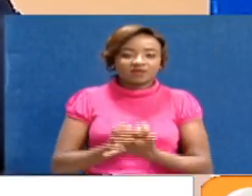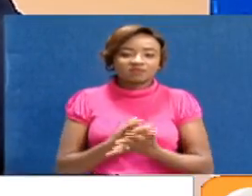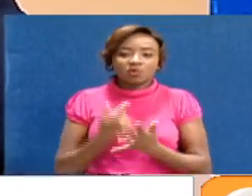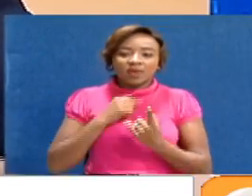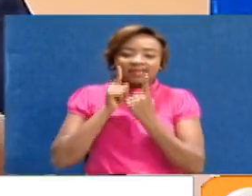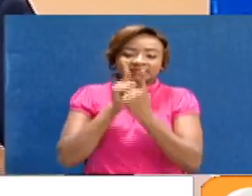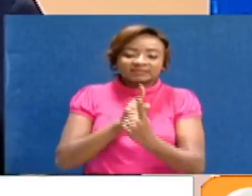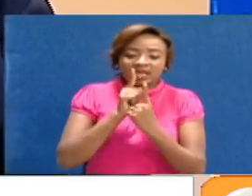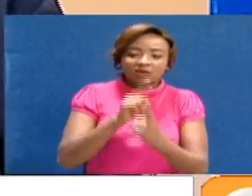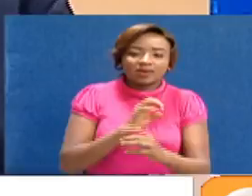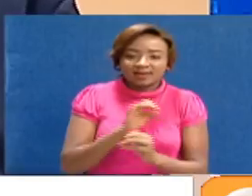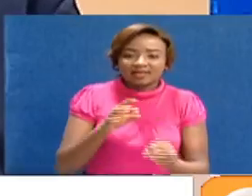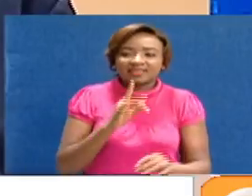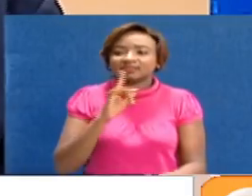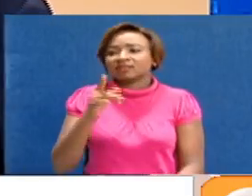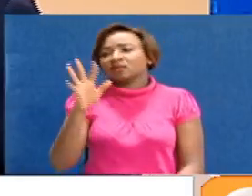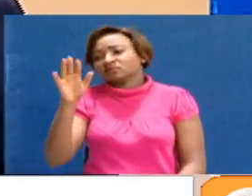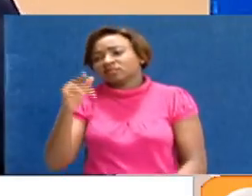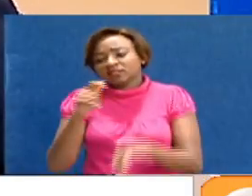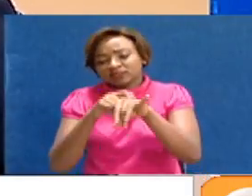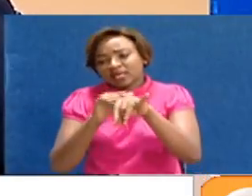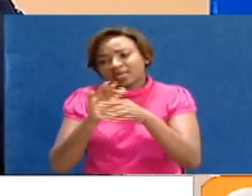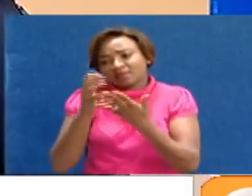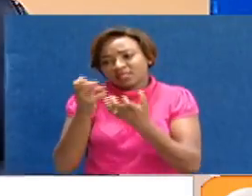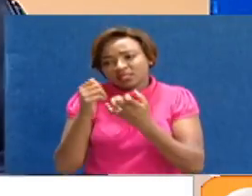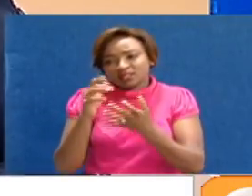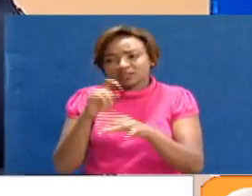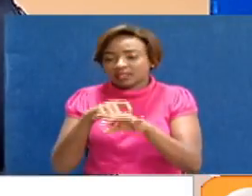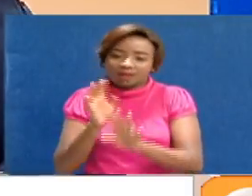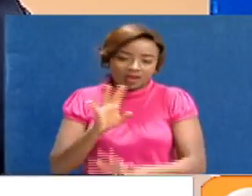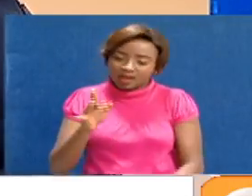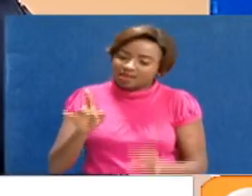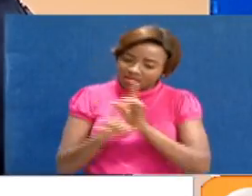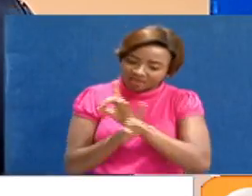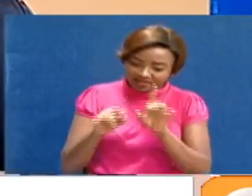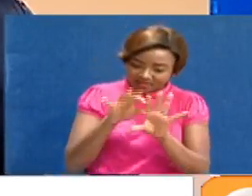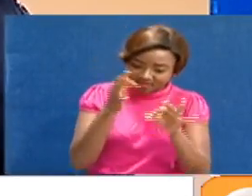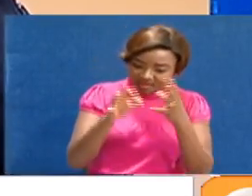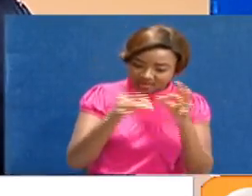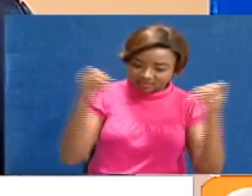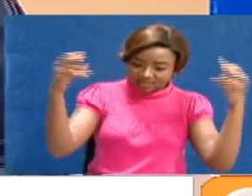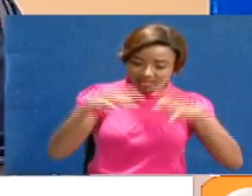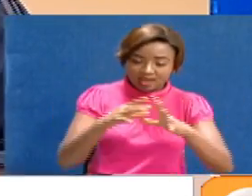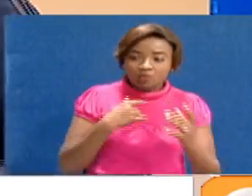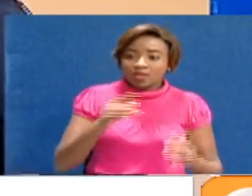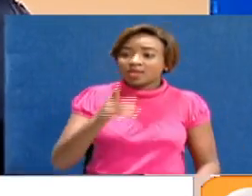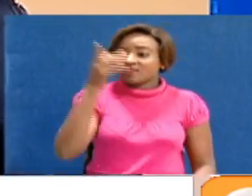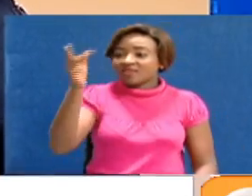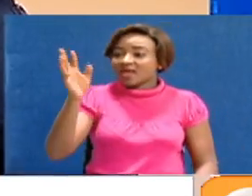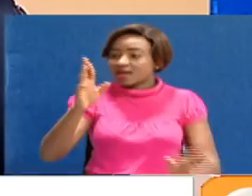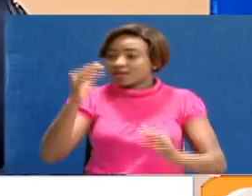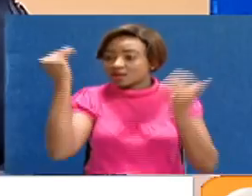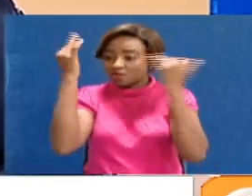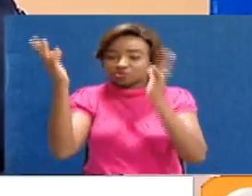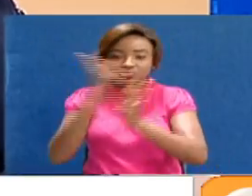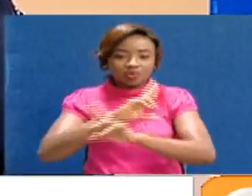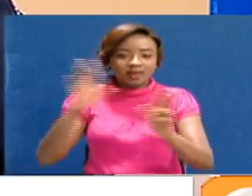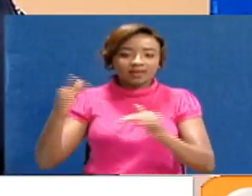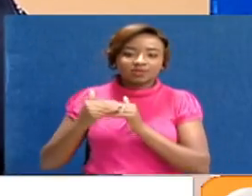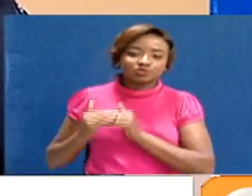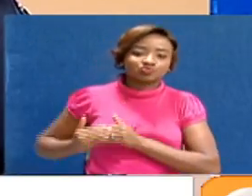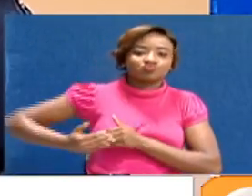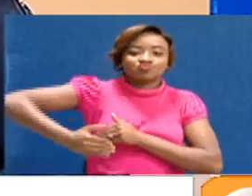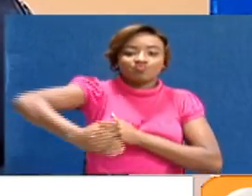struggling, telling the court, give us an adjournment to go and get this and this. As soon as we land in court, we are ready to move. Yeah. And you